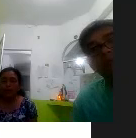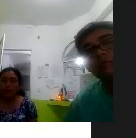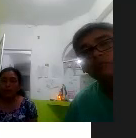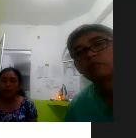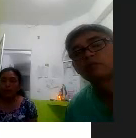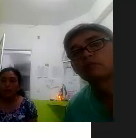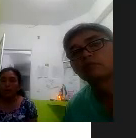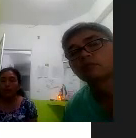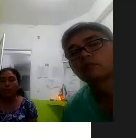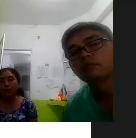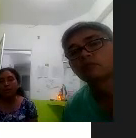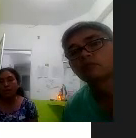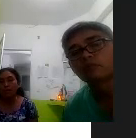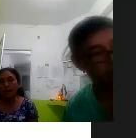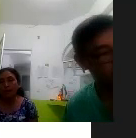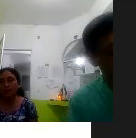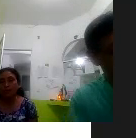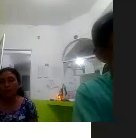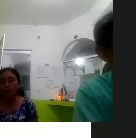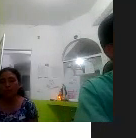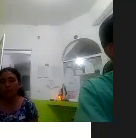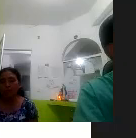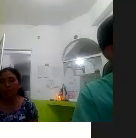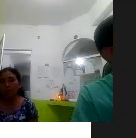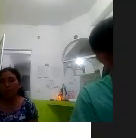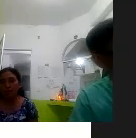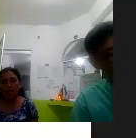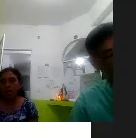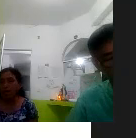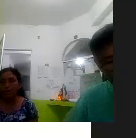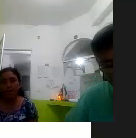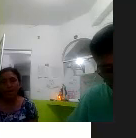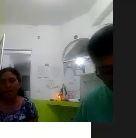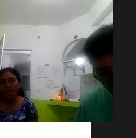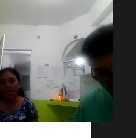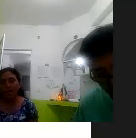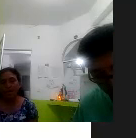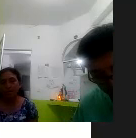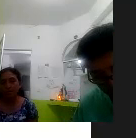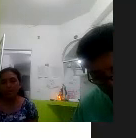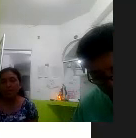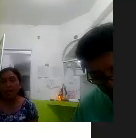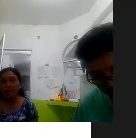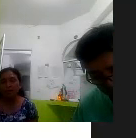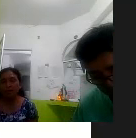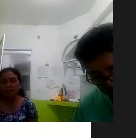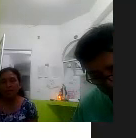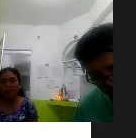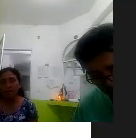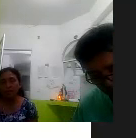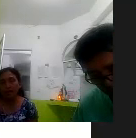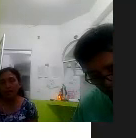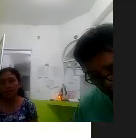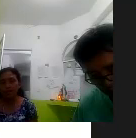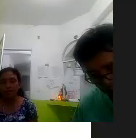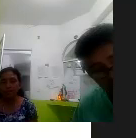la comadrona no le están pagando por mes, no está ganando nada en visitar a los pacientes